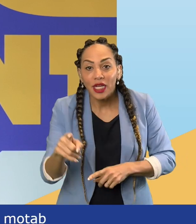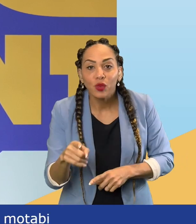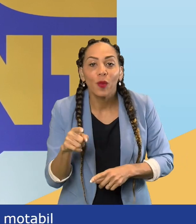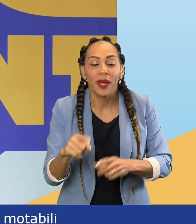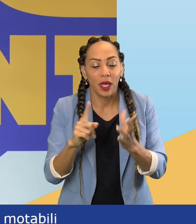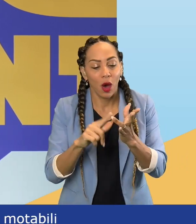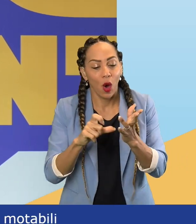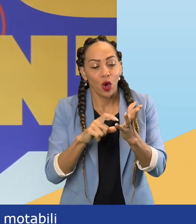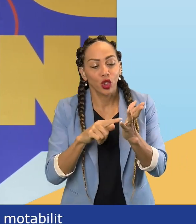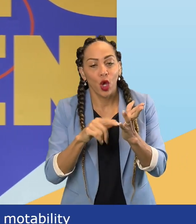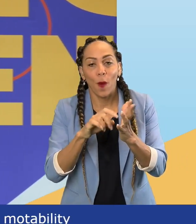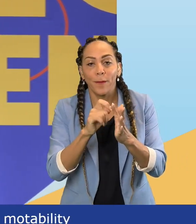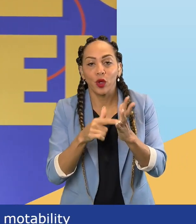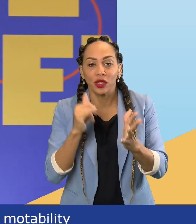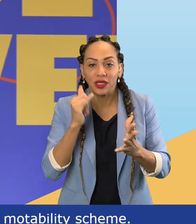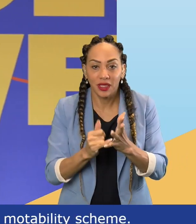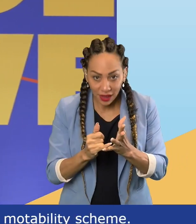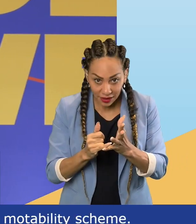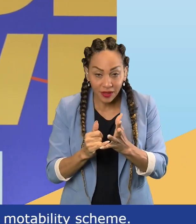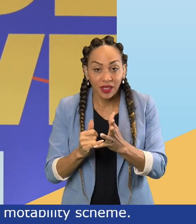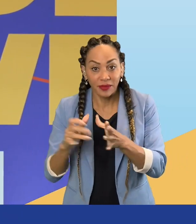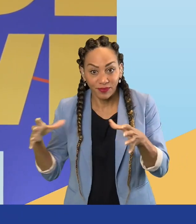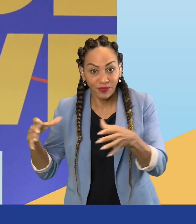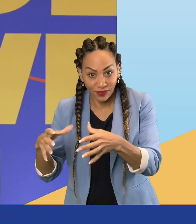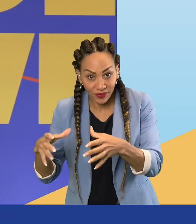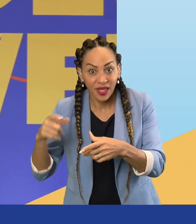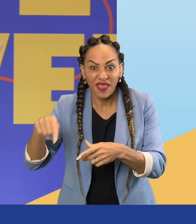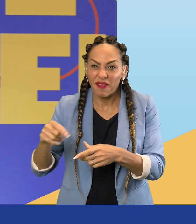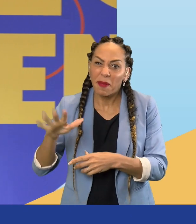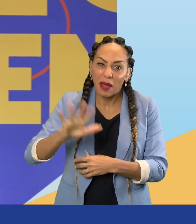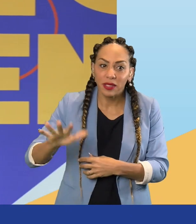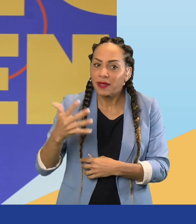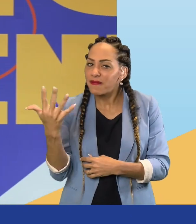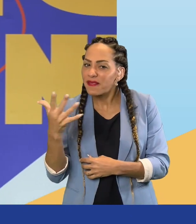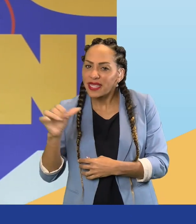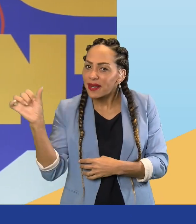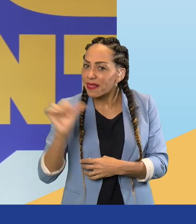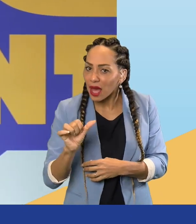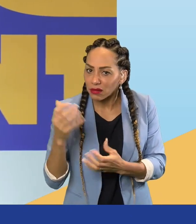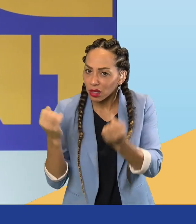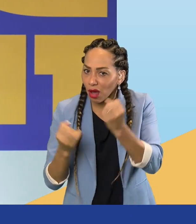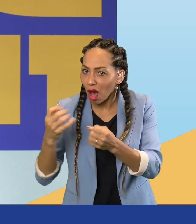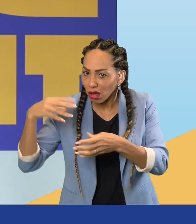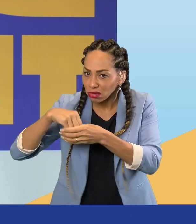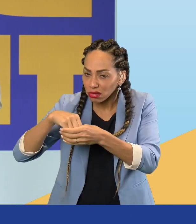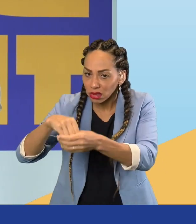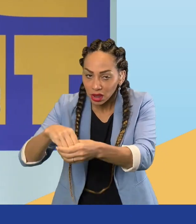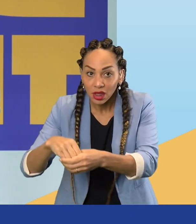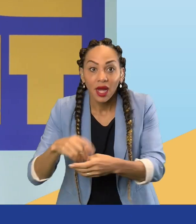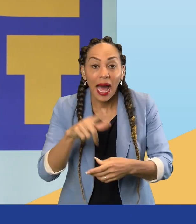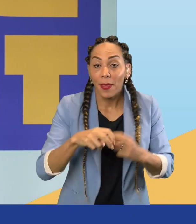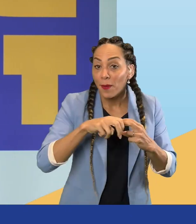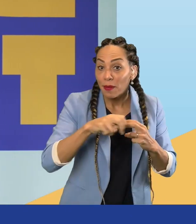about 15,000 electric cars on their fleet. The Motability scheme has 50,000 cars on the road that are electric, which is